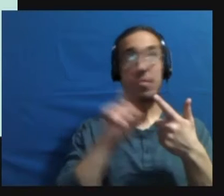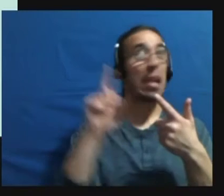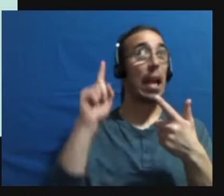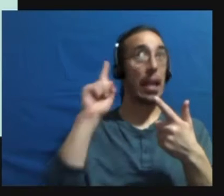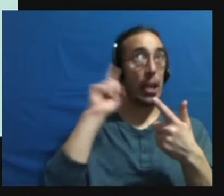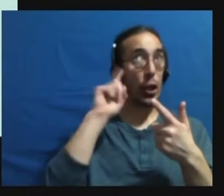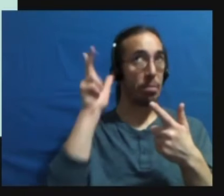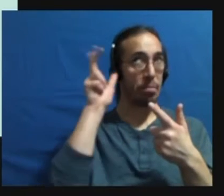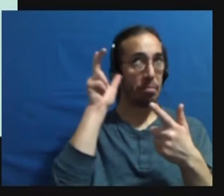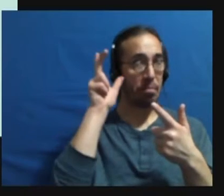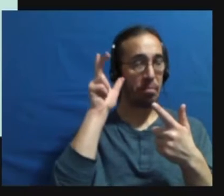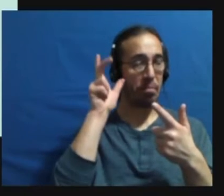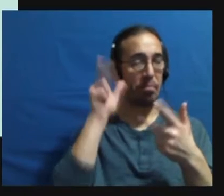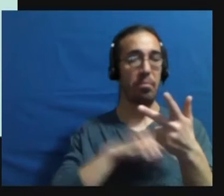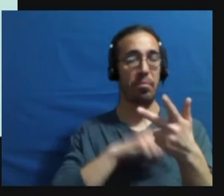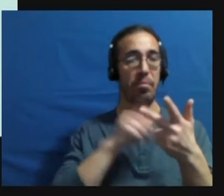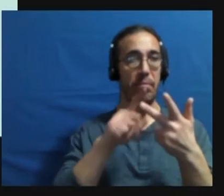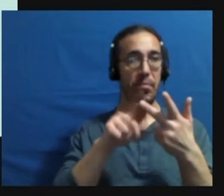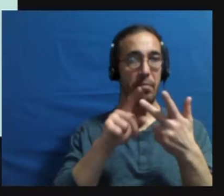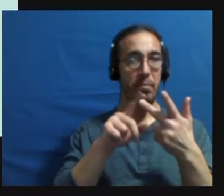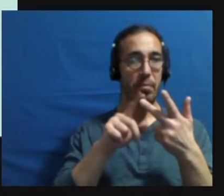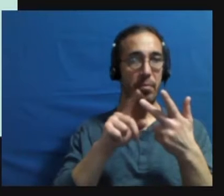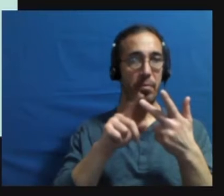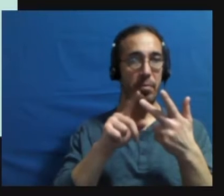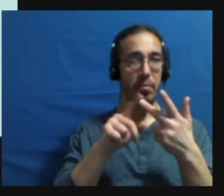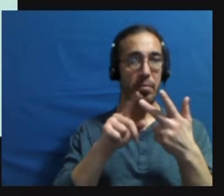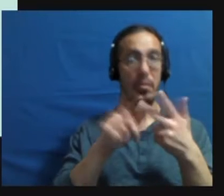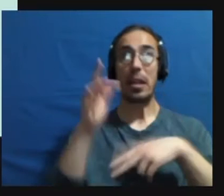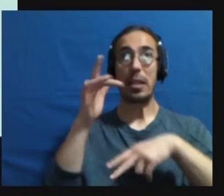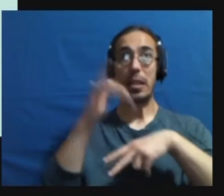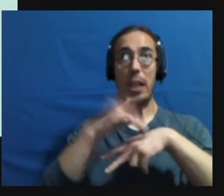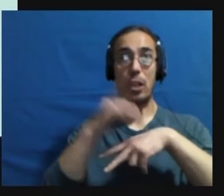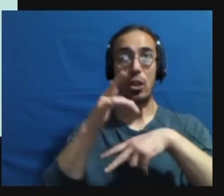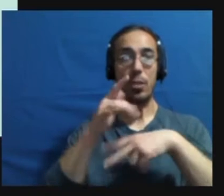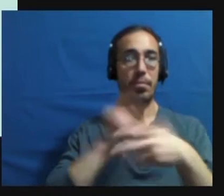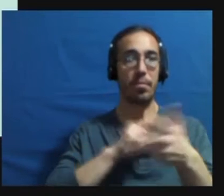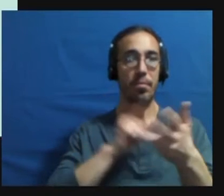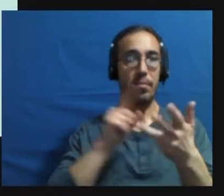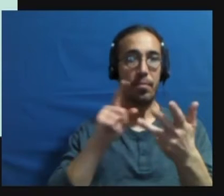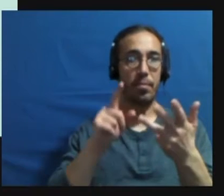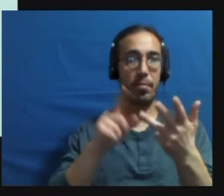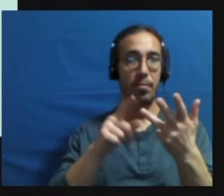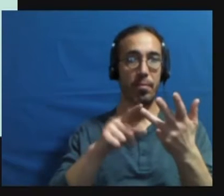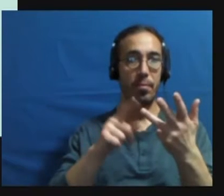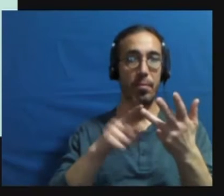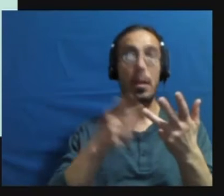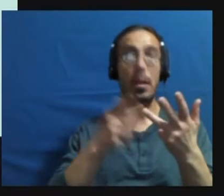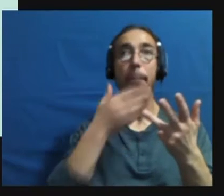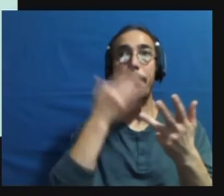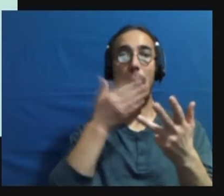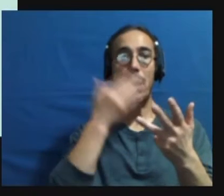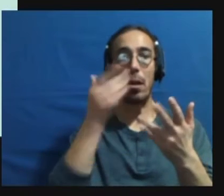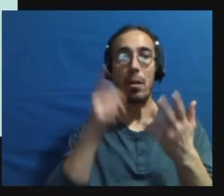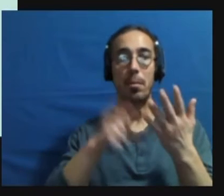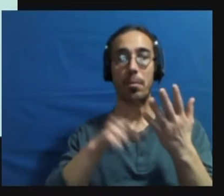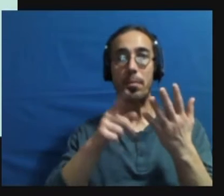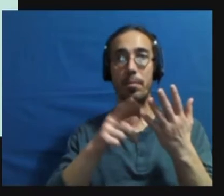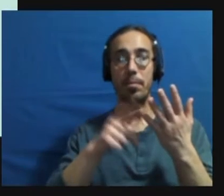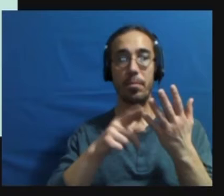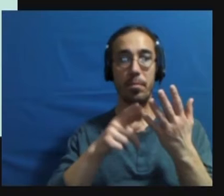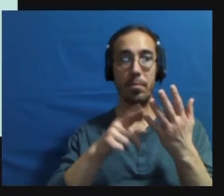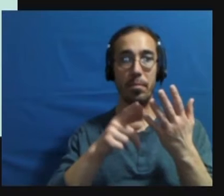or an auditory sense; touch, also known as tactile; smell,